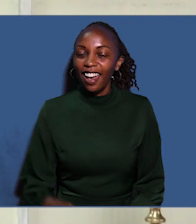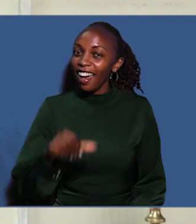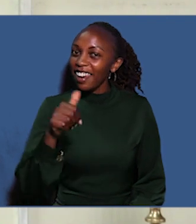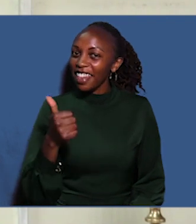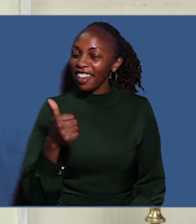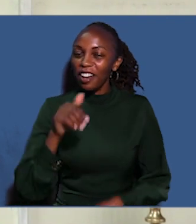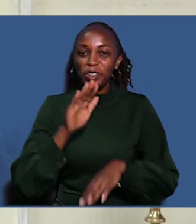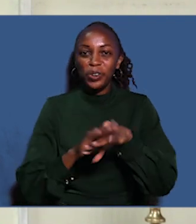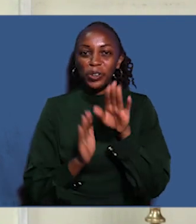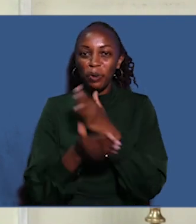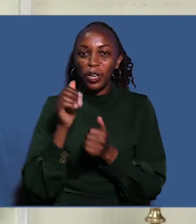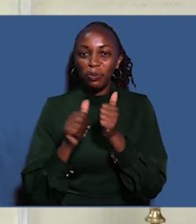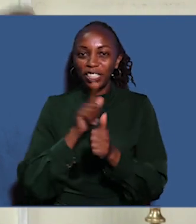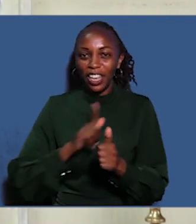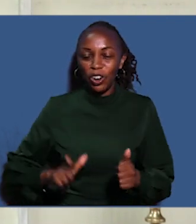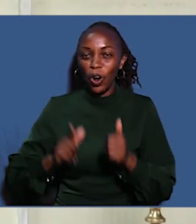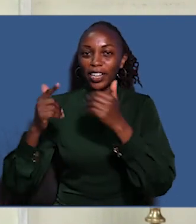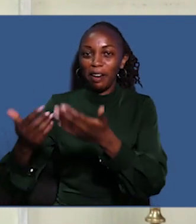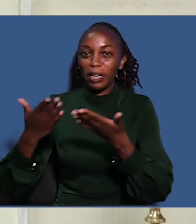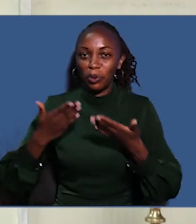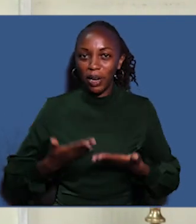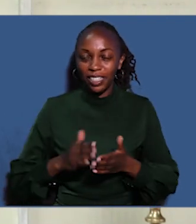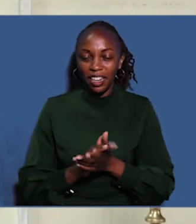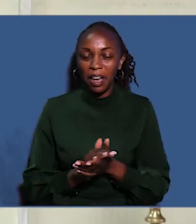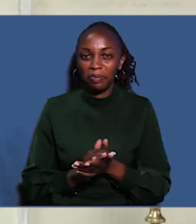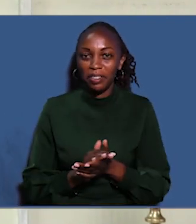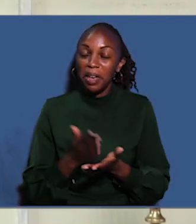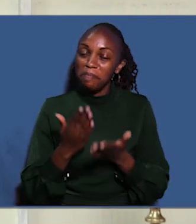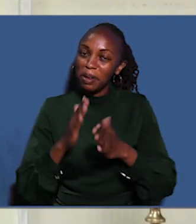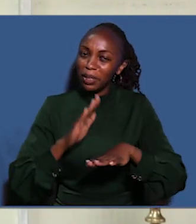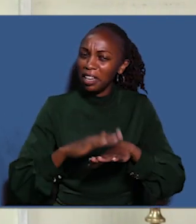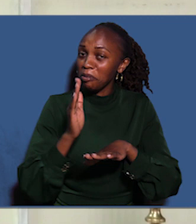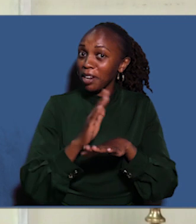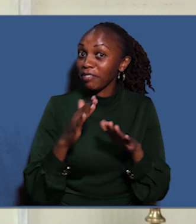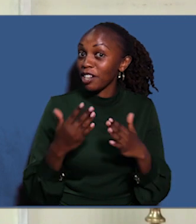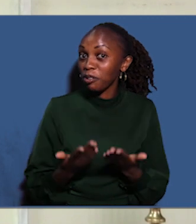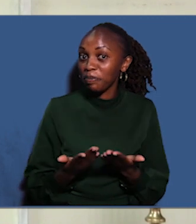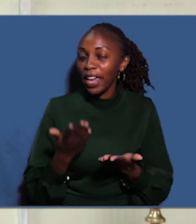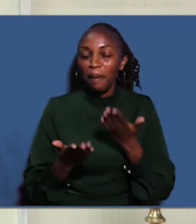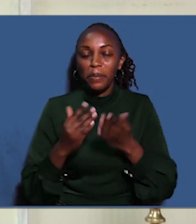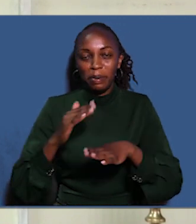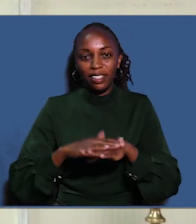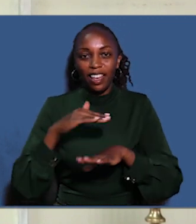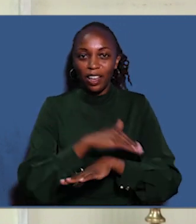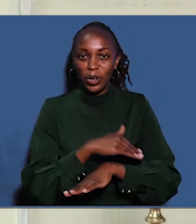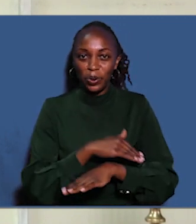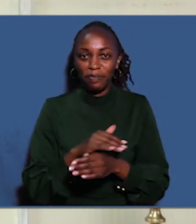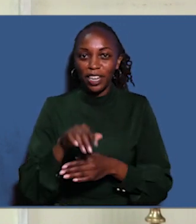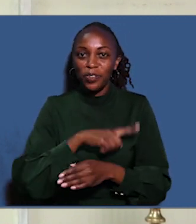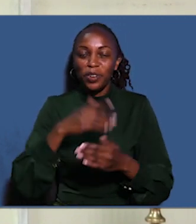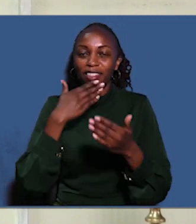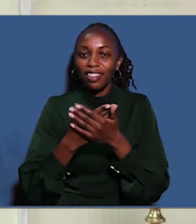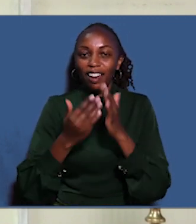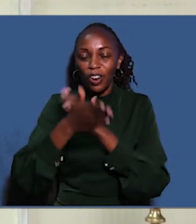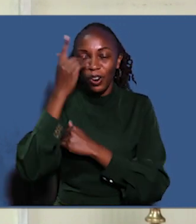Another good morning that the Lord has given us. Maybe it's good afternoon, maybe it's good evening. We thank God for